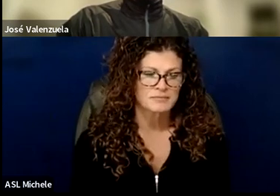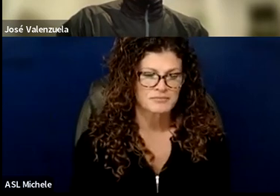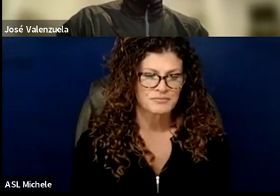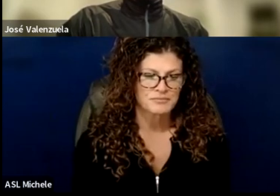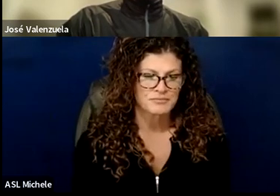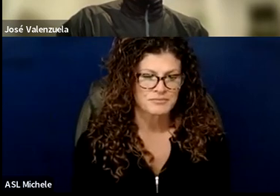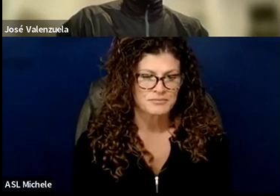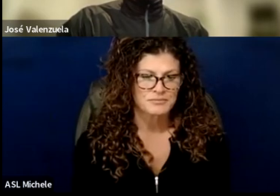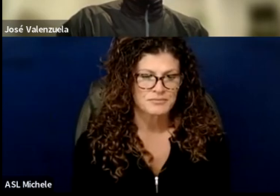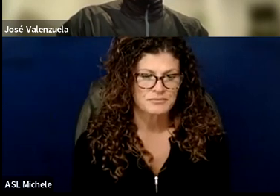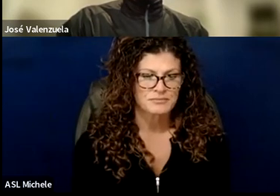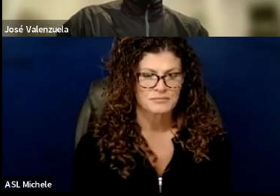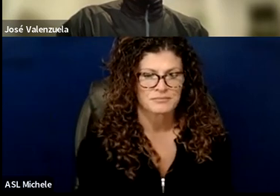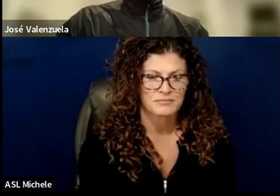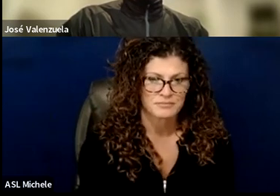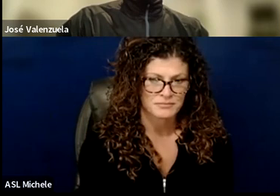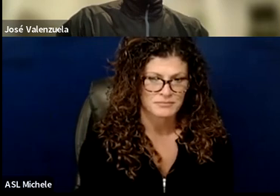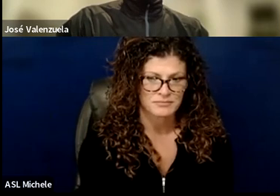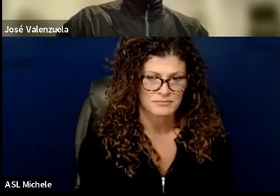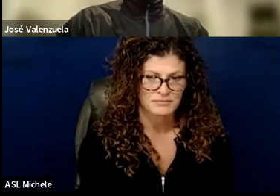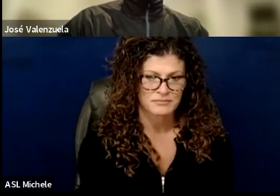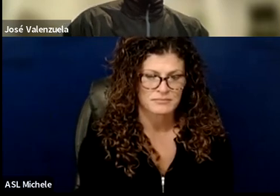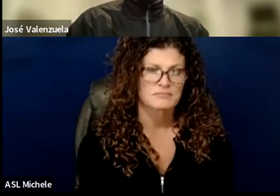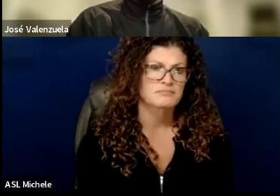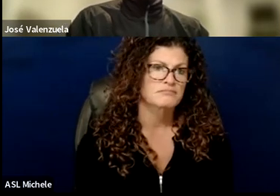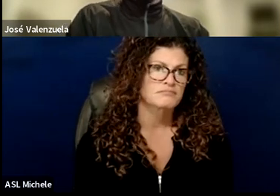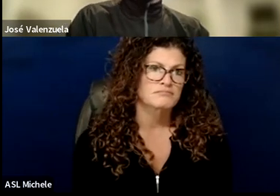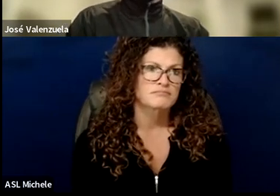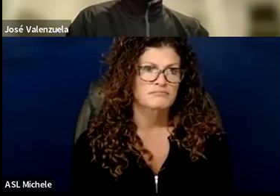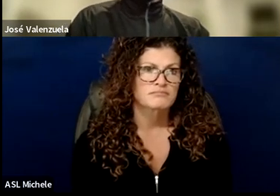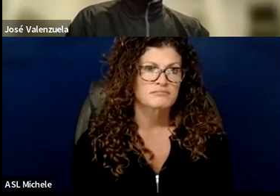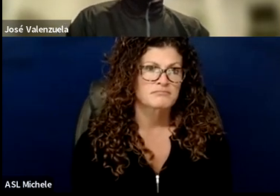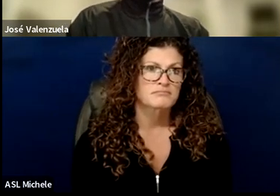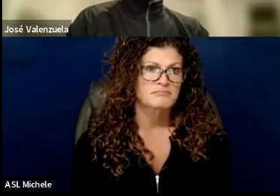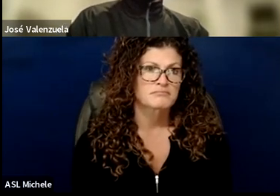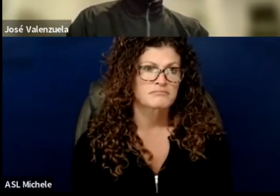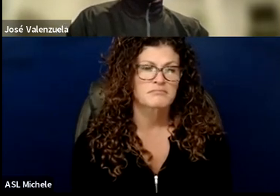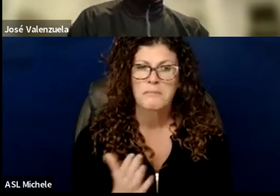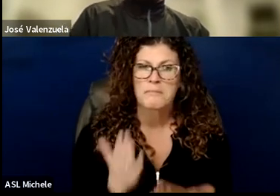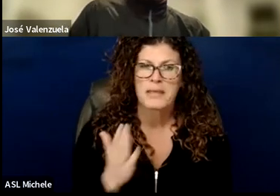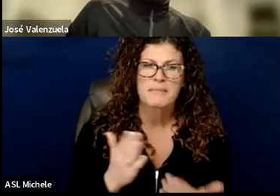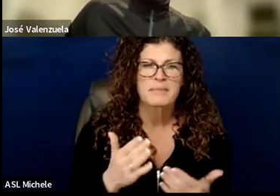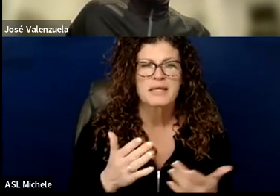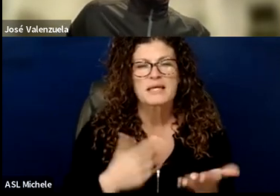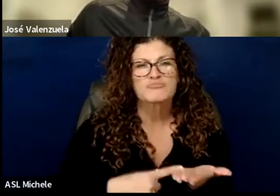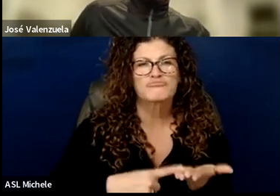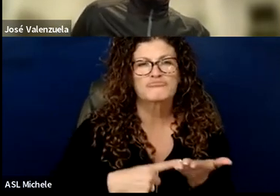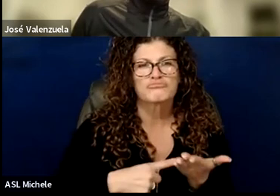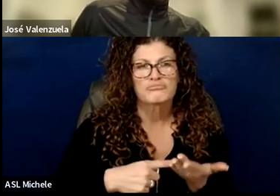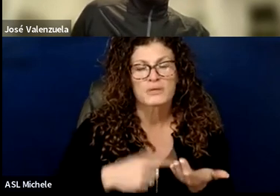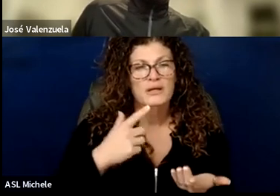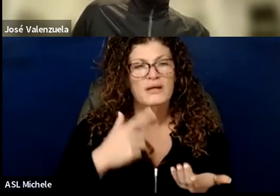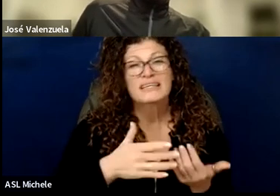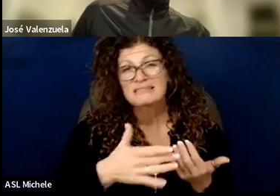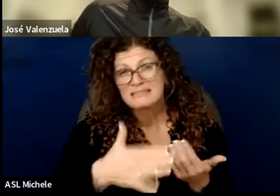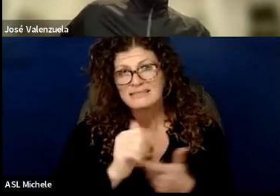perhaps we can pause at maybe in another 10 minutes or so and try for a second round to see if there's anyone